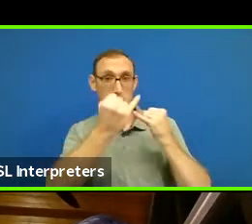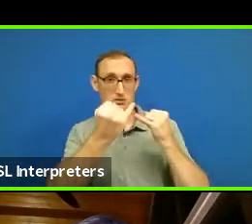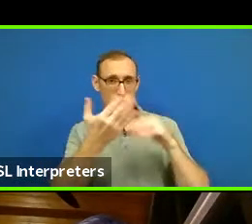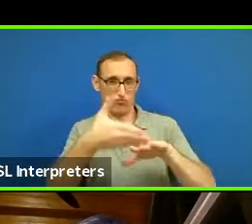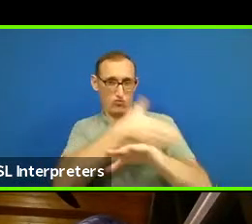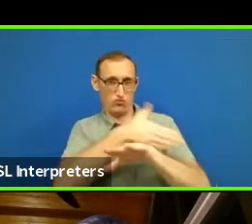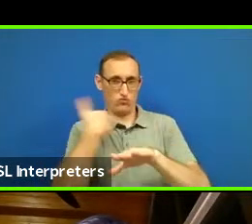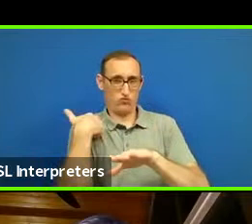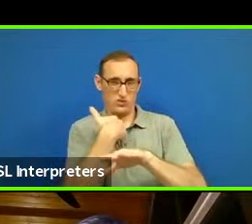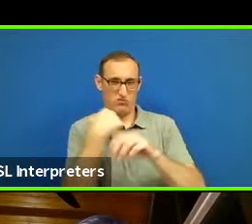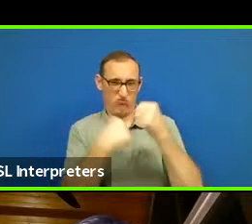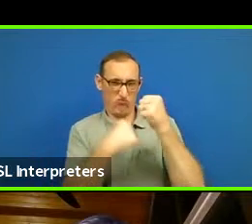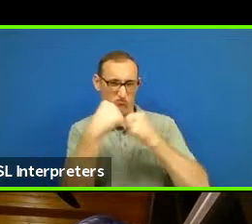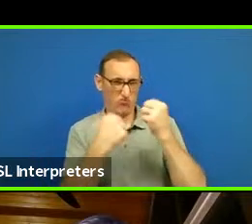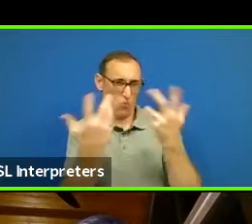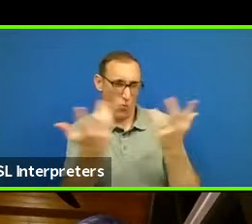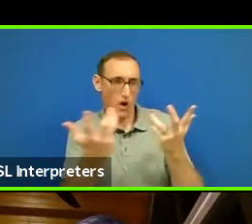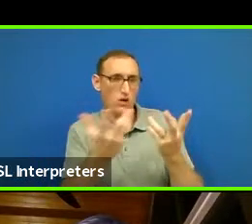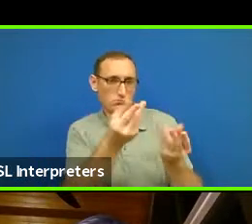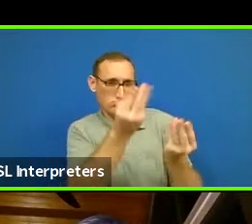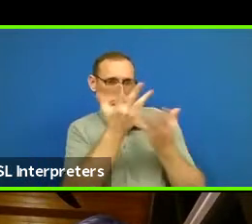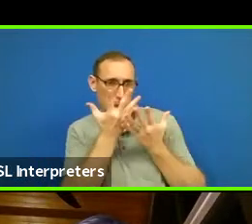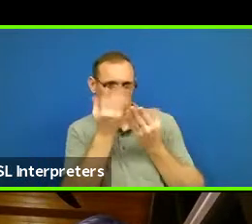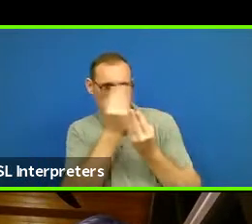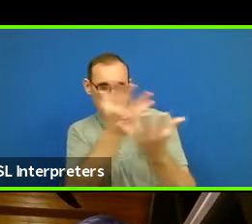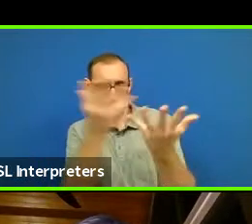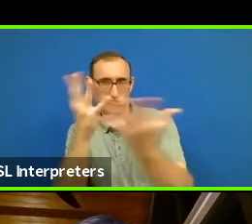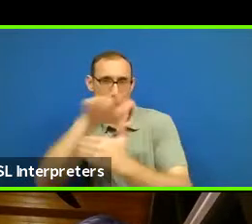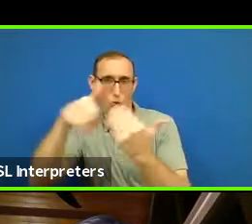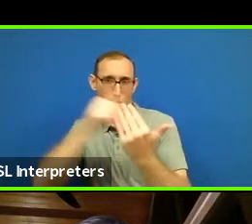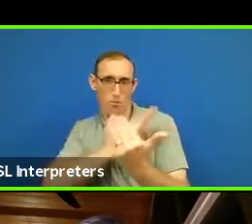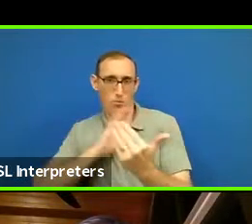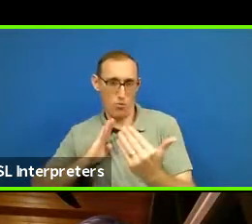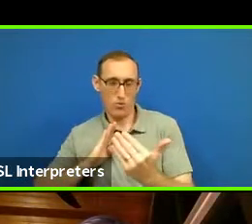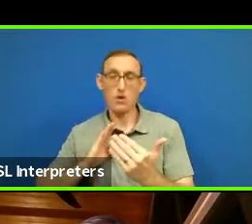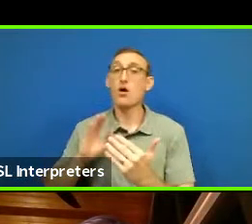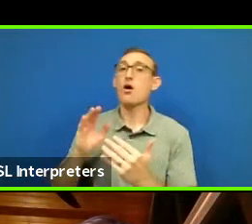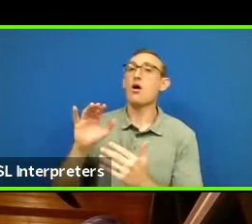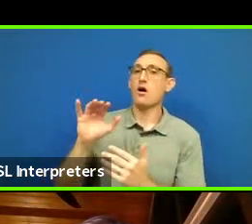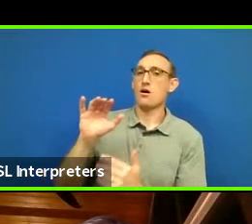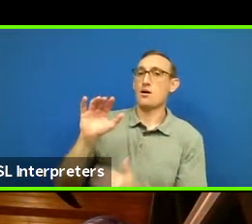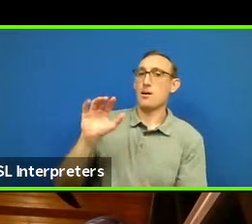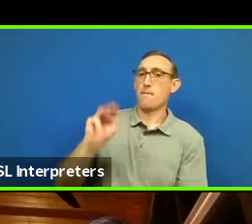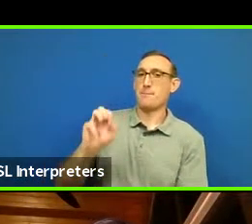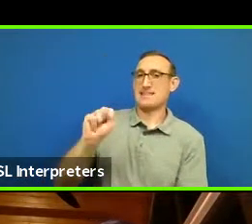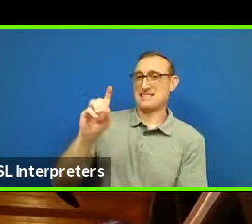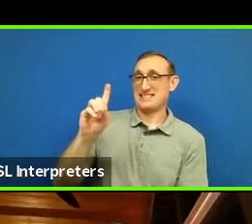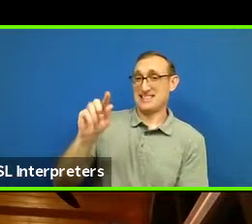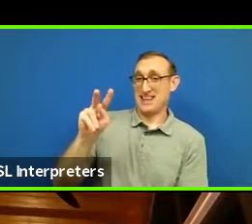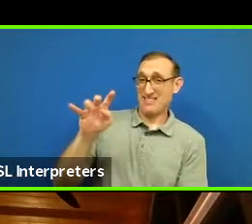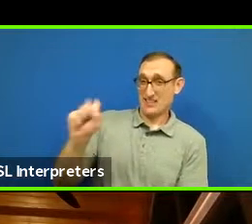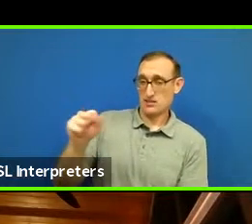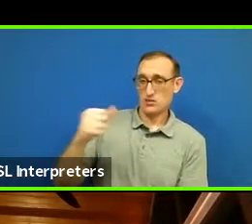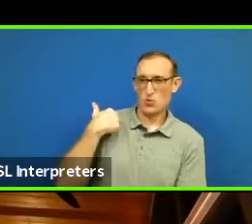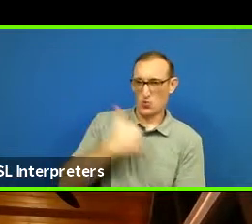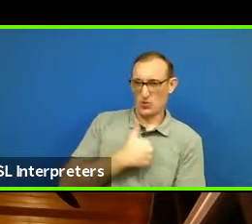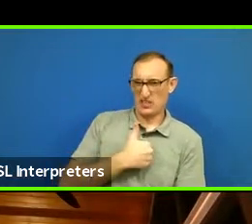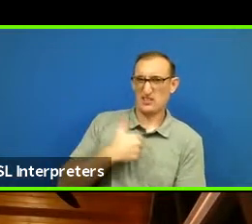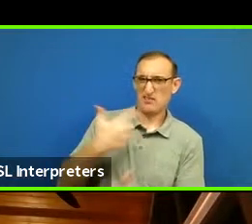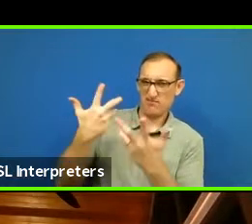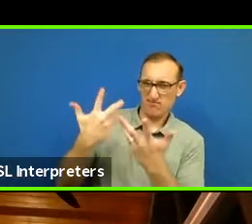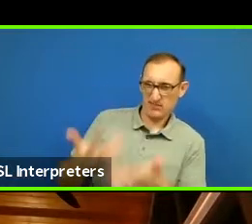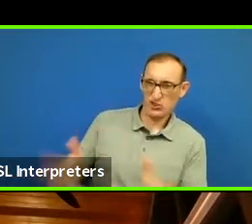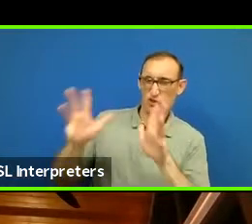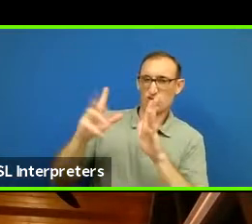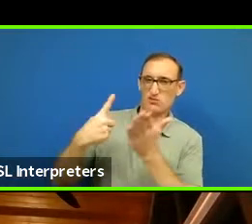So I know we kind of stopped talking about the committee structure, and I'm fine with that, but can we put this as a follow-up item to